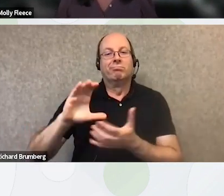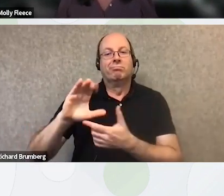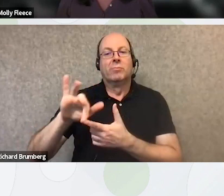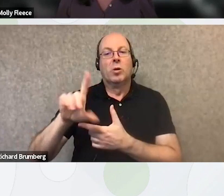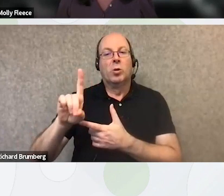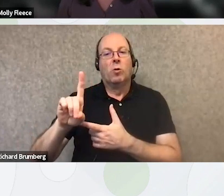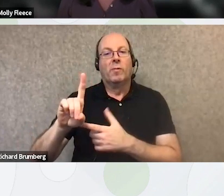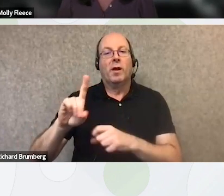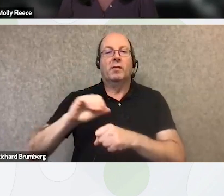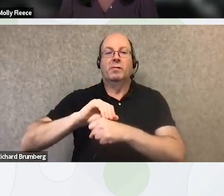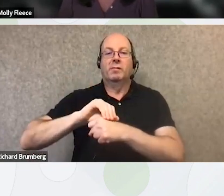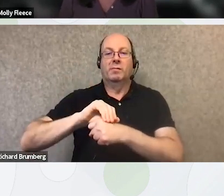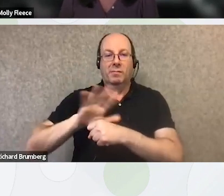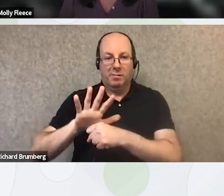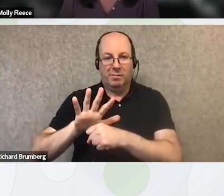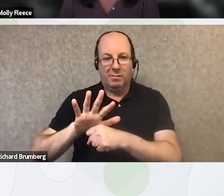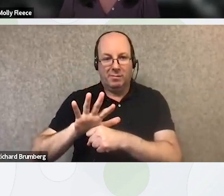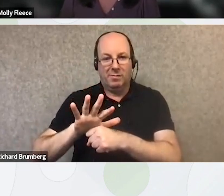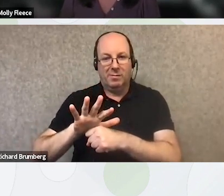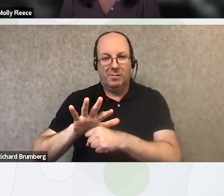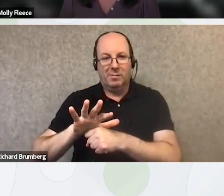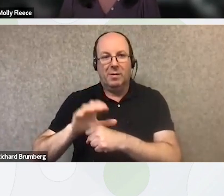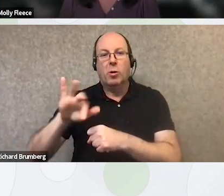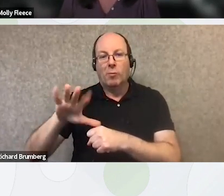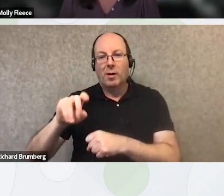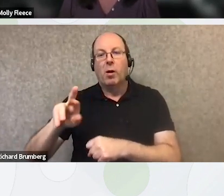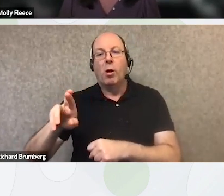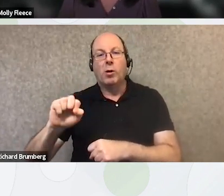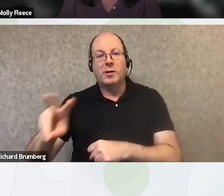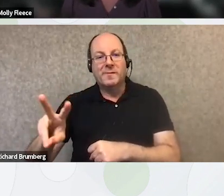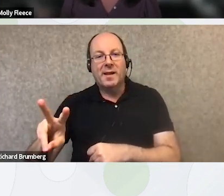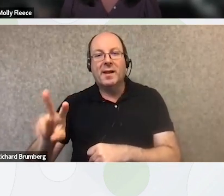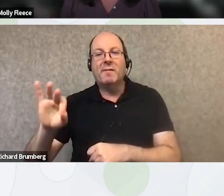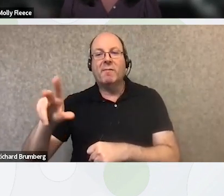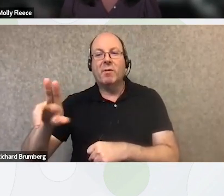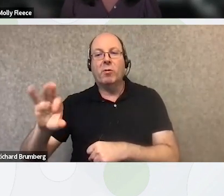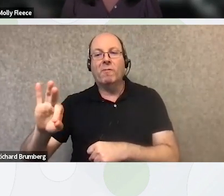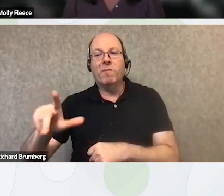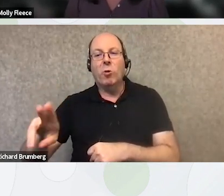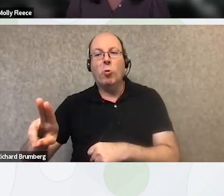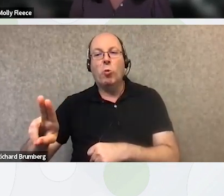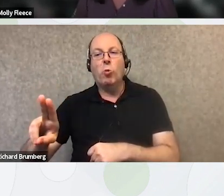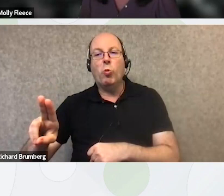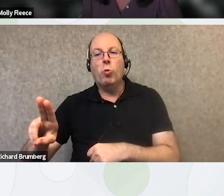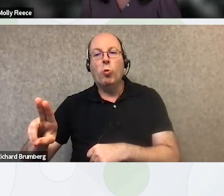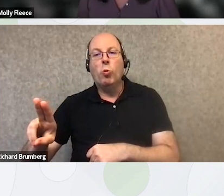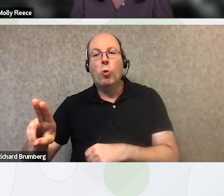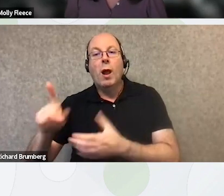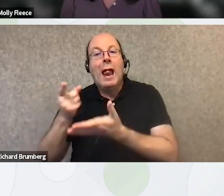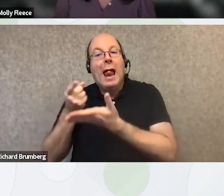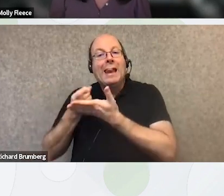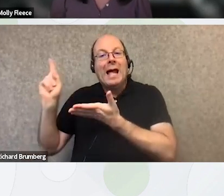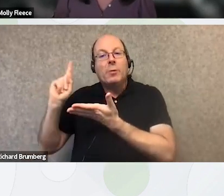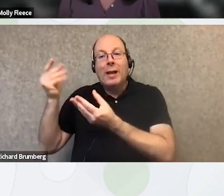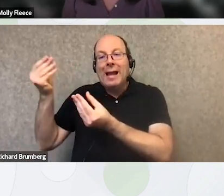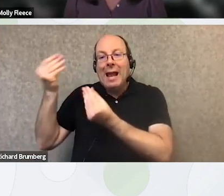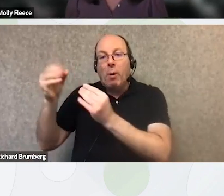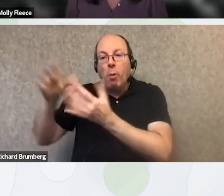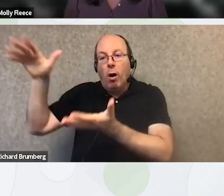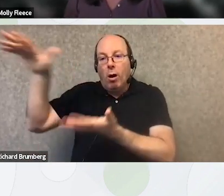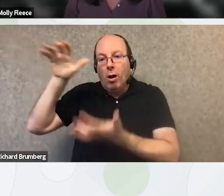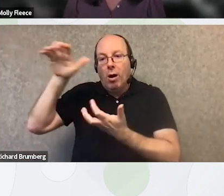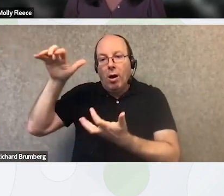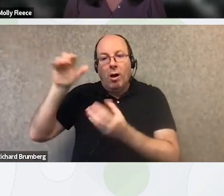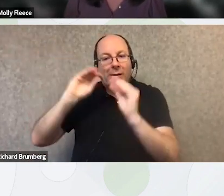and flu, oh my. And I've edited this after last week because of a dearth of information that's come out in this past week. So no longer are we preparing